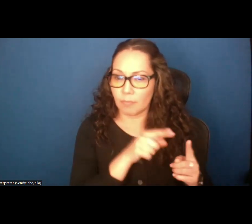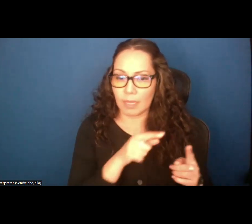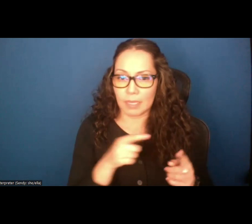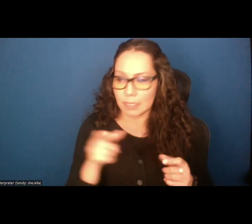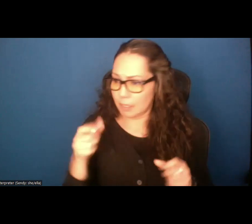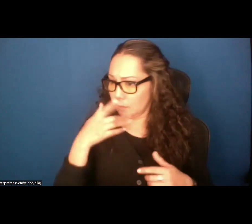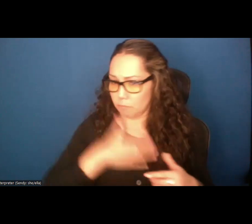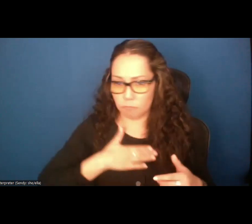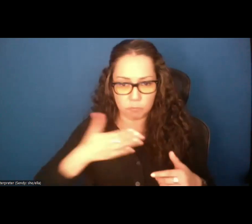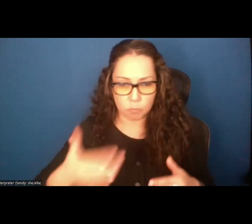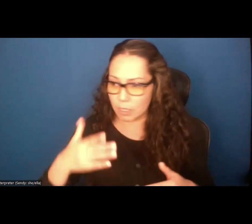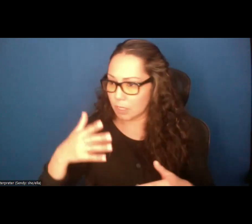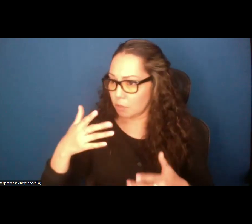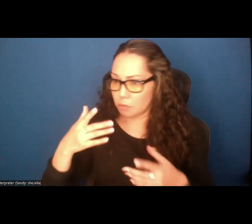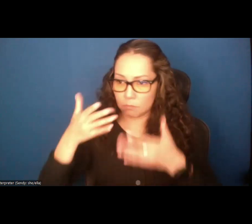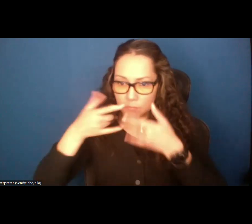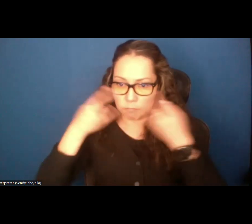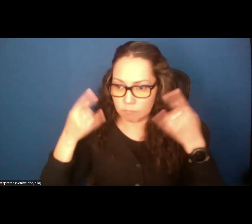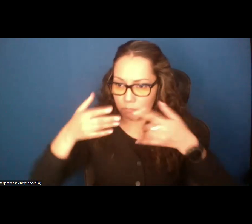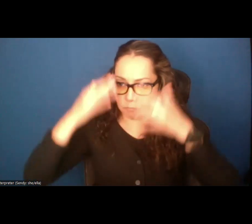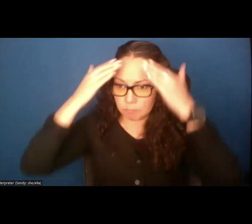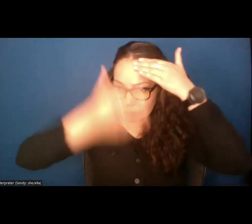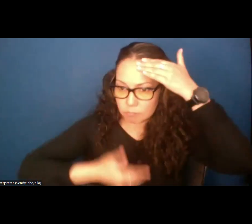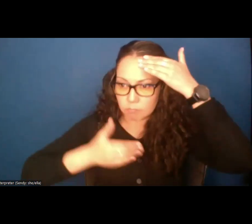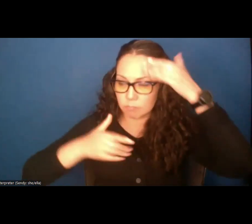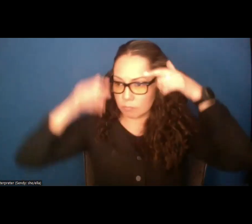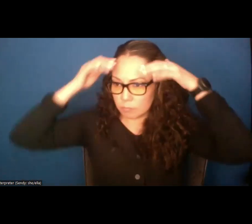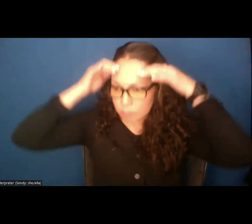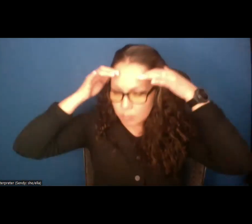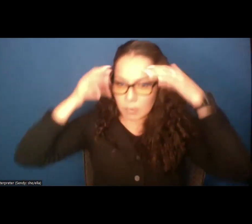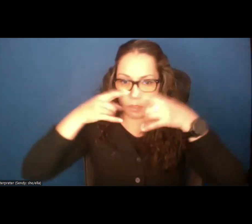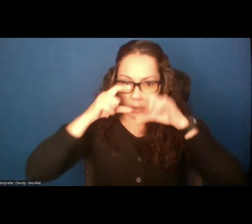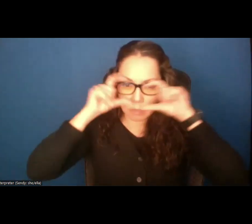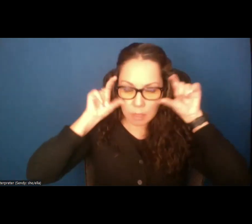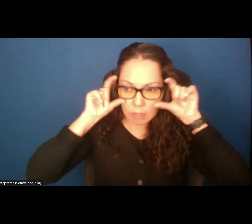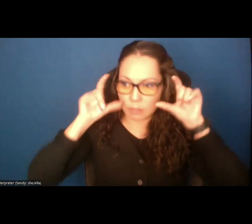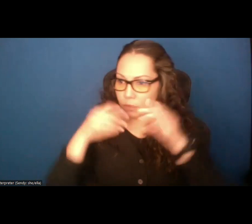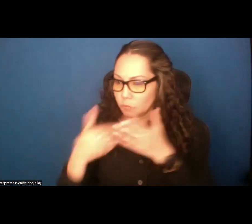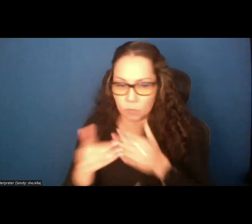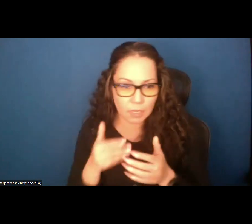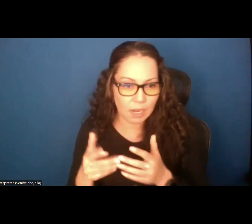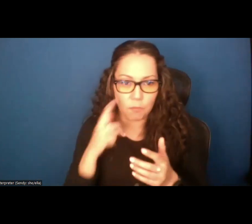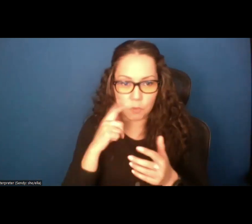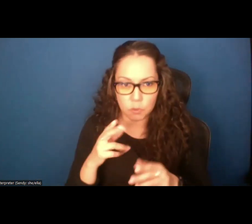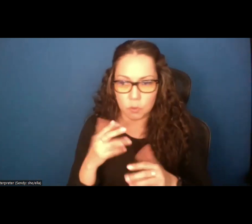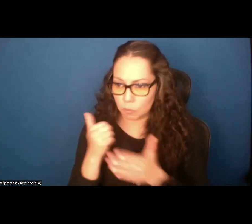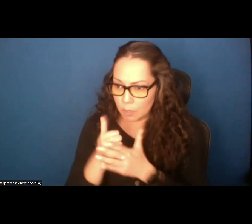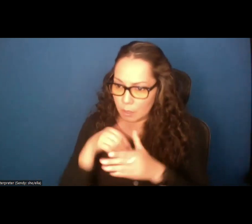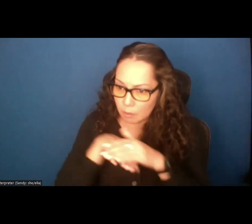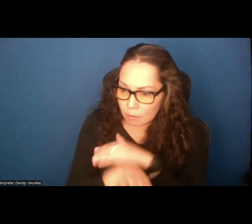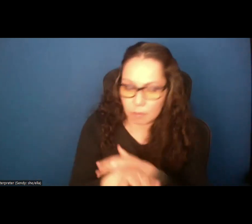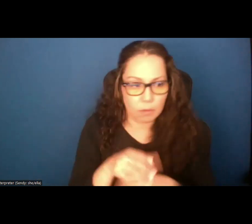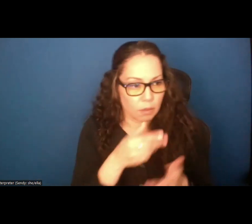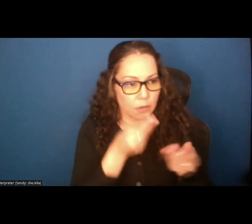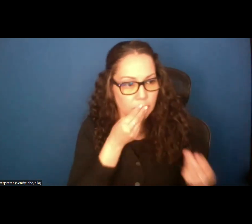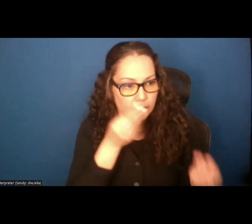in order to help feed his wife. Eventually, we were able to work with CDPH and facility staff to ensure that